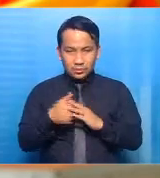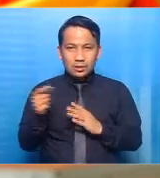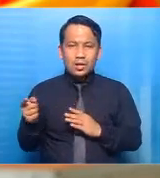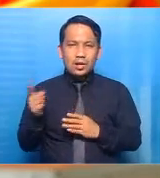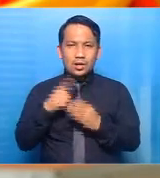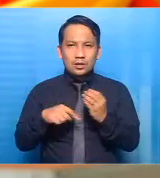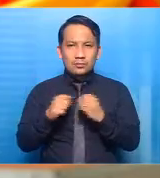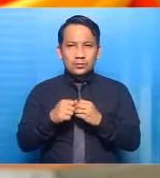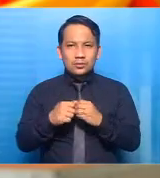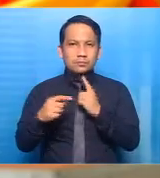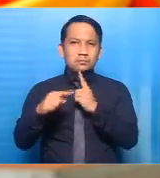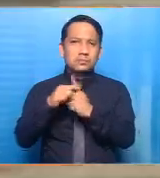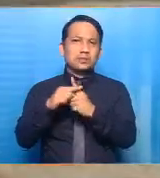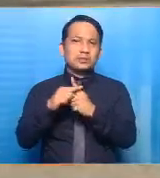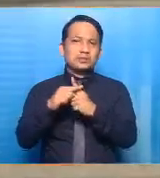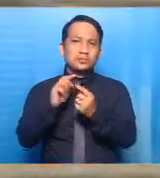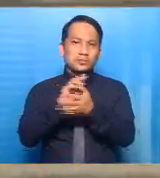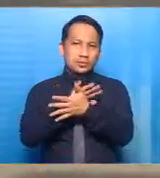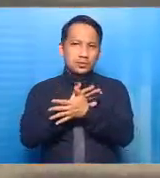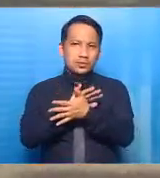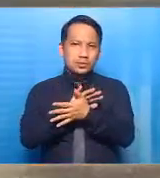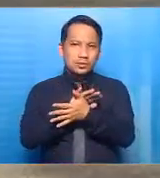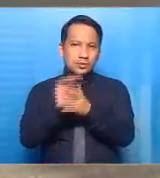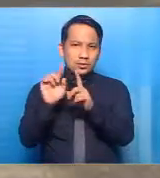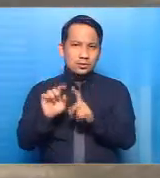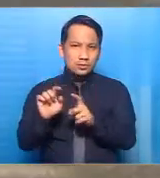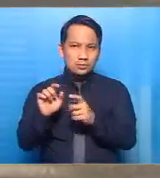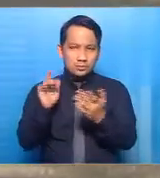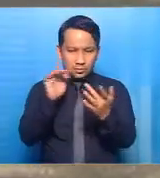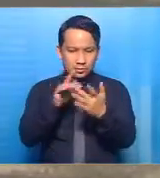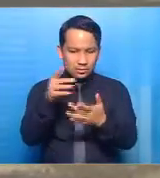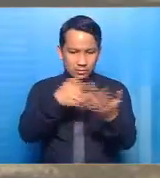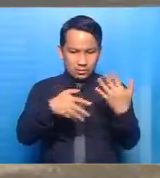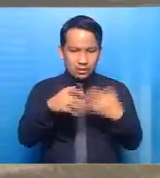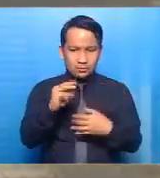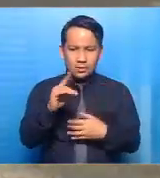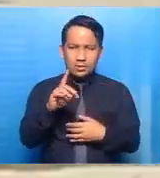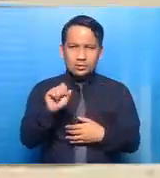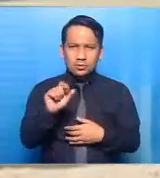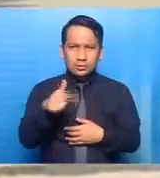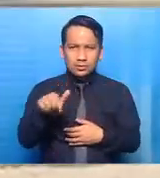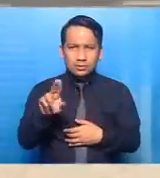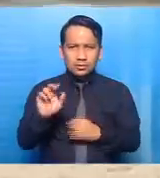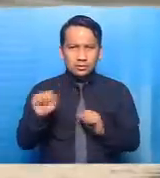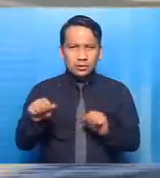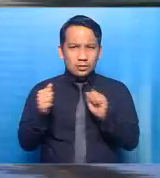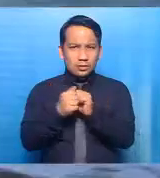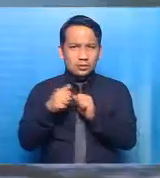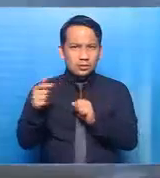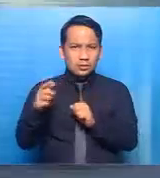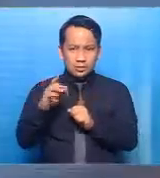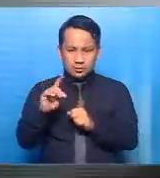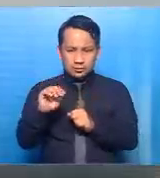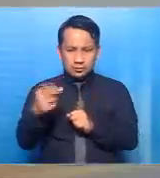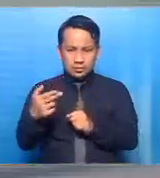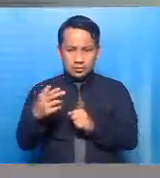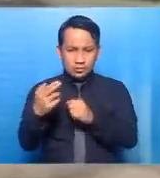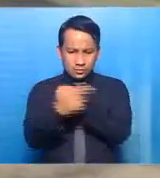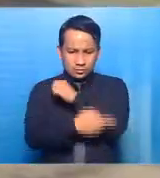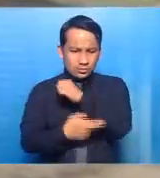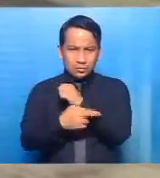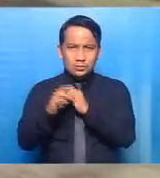was positive. Agad nagsagawa ng contact tracing ang Mandawi LGU kasama na ang DOH Region